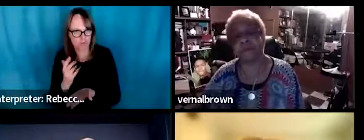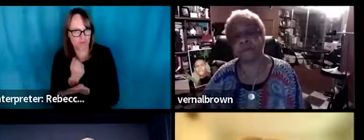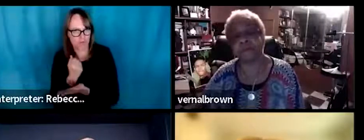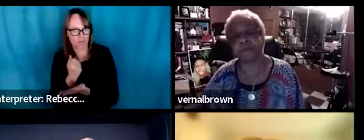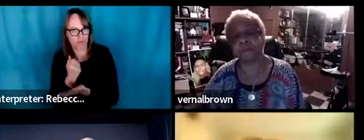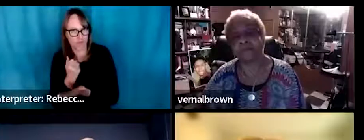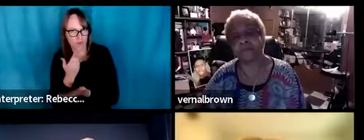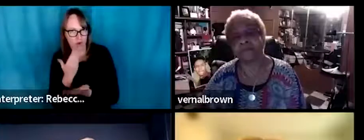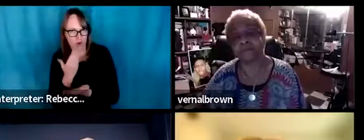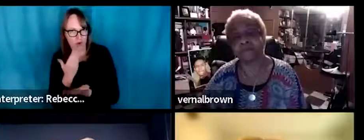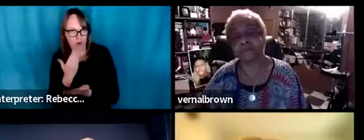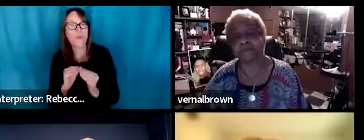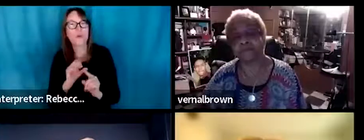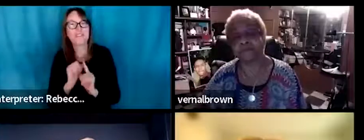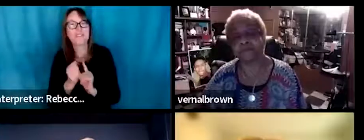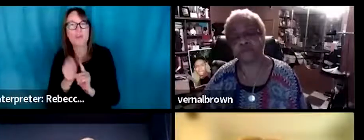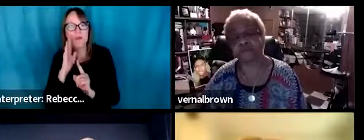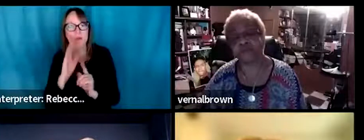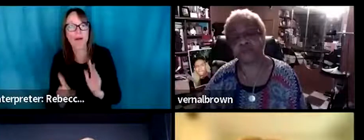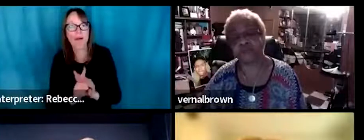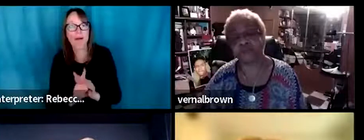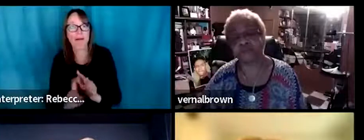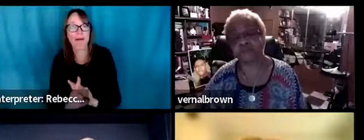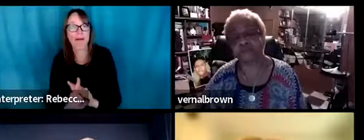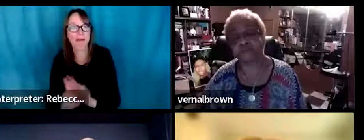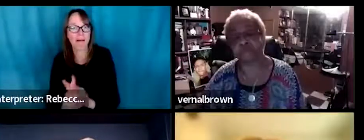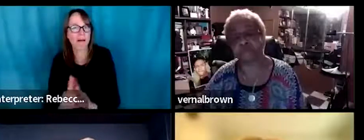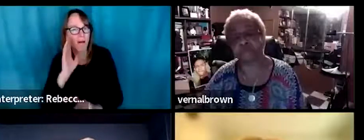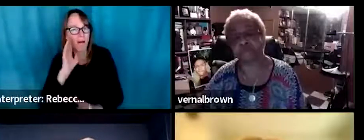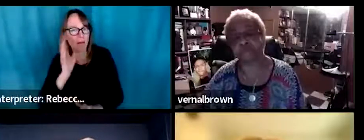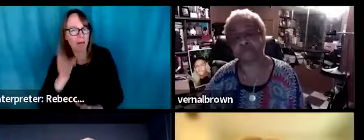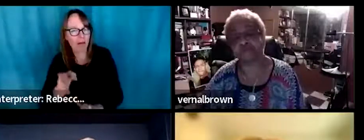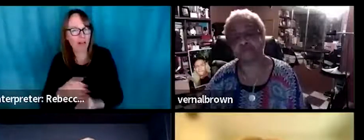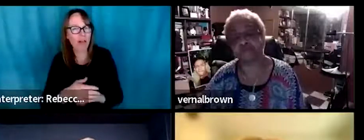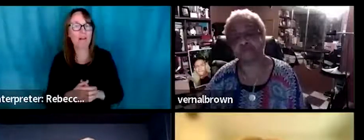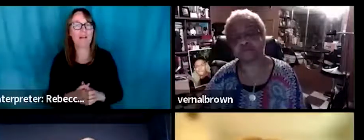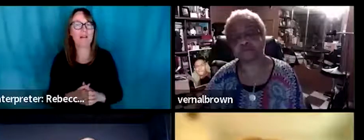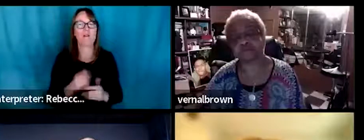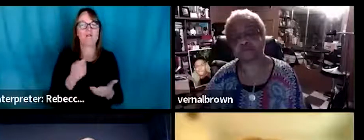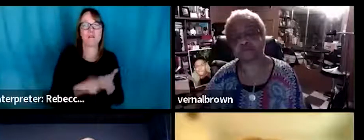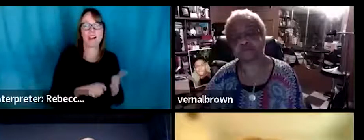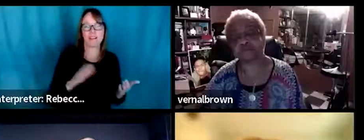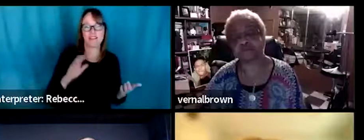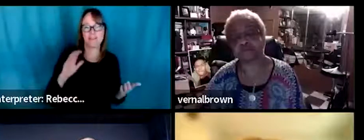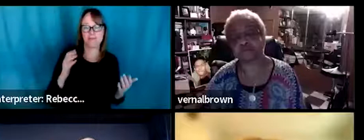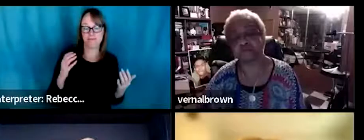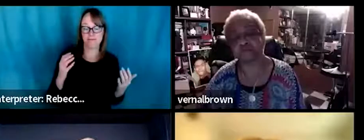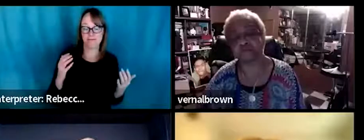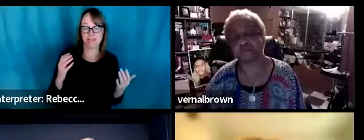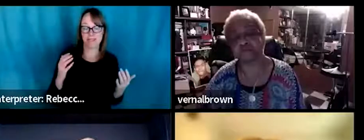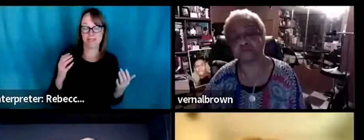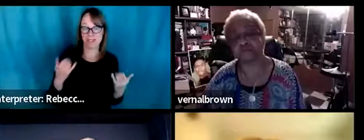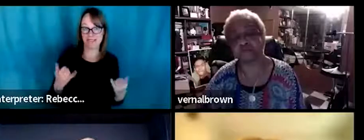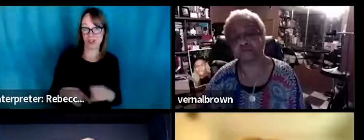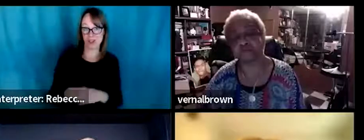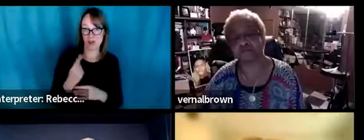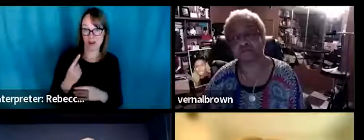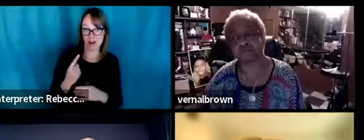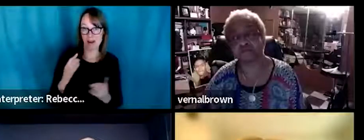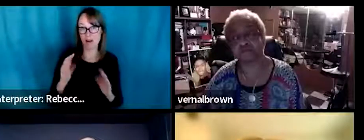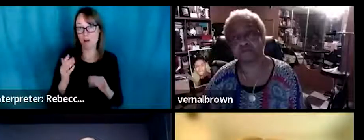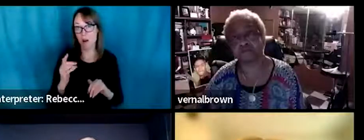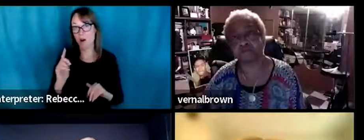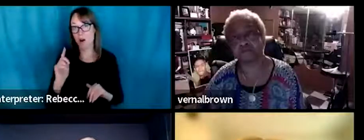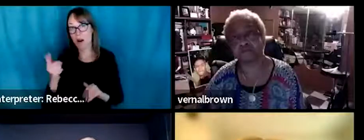the prices in 2014 compared to today and going into the future, there's going to be more of that. And again, that's up to the